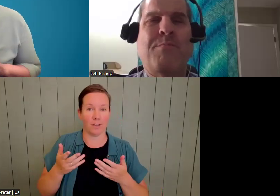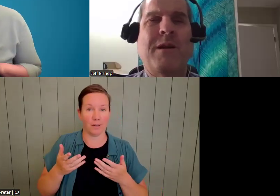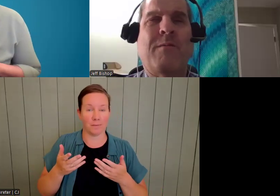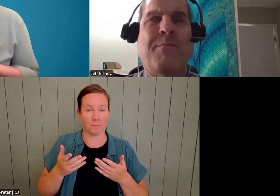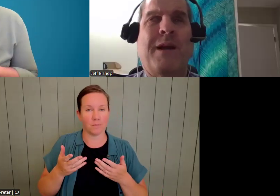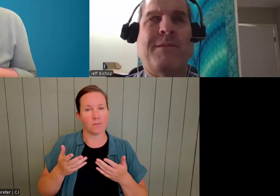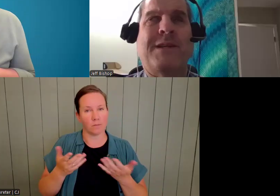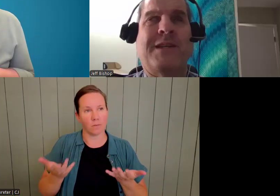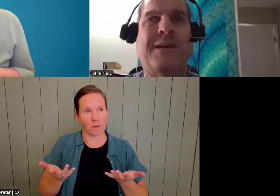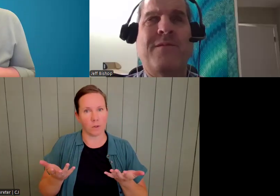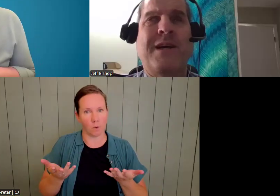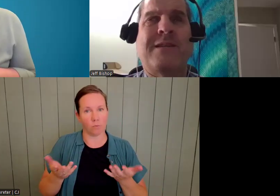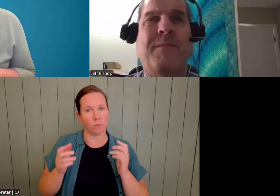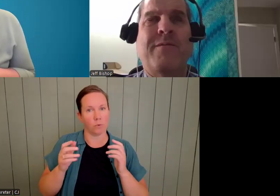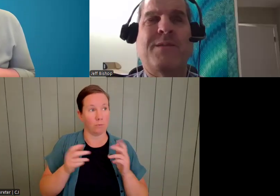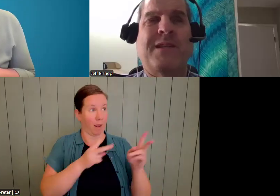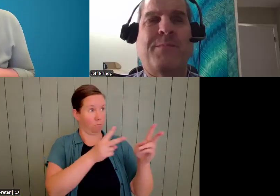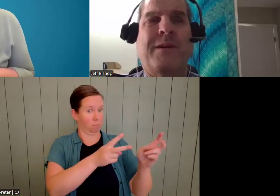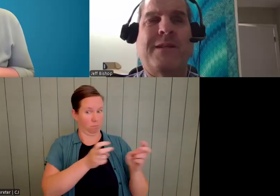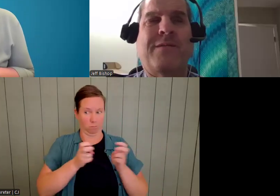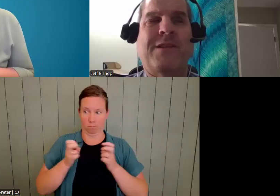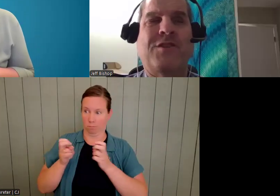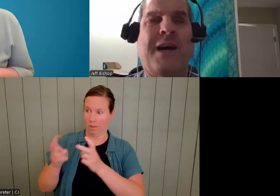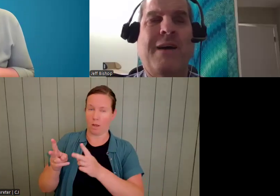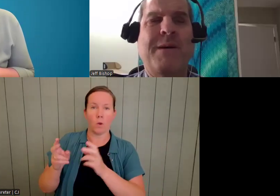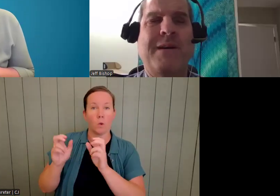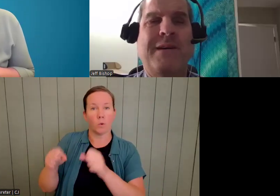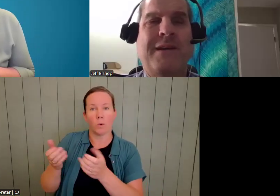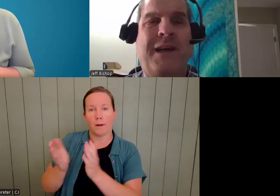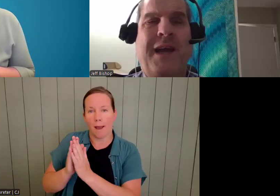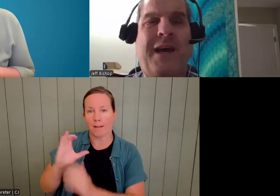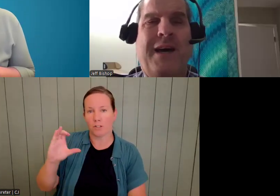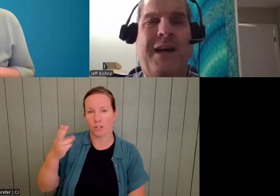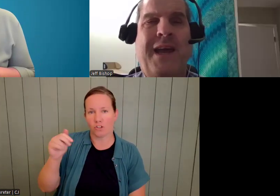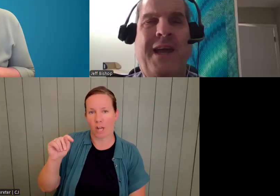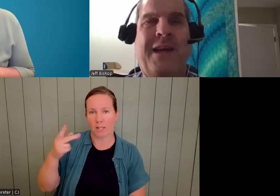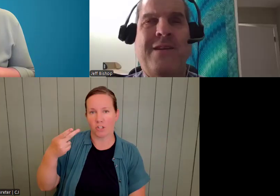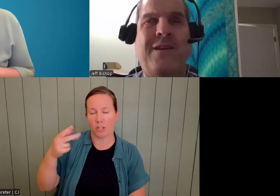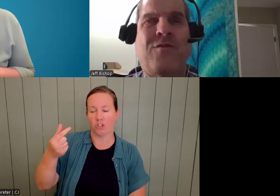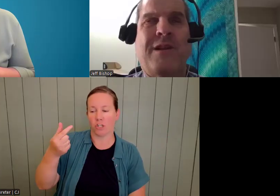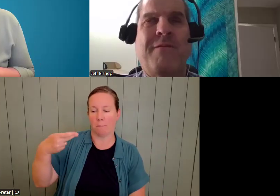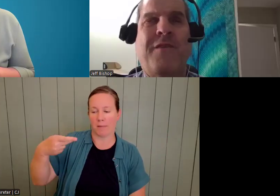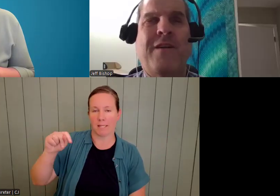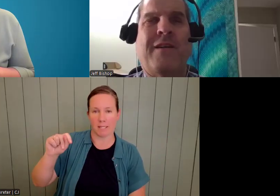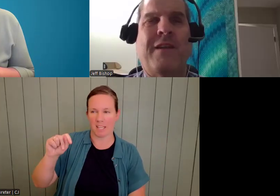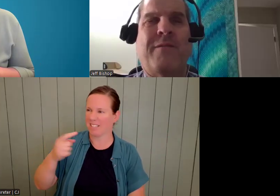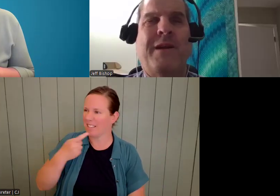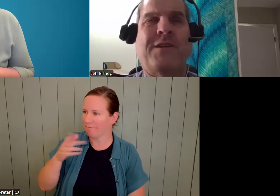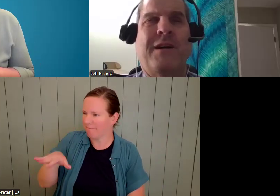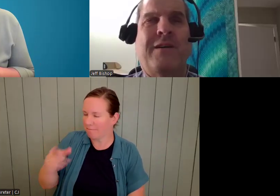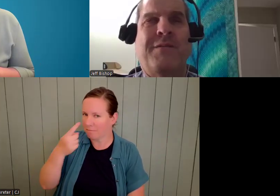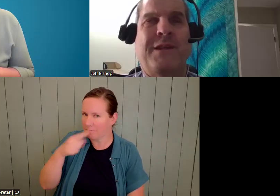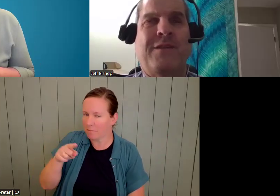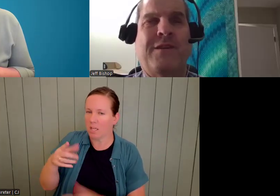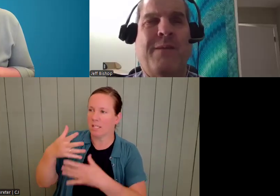you could put a prompt such as summarize the main responsibilities of this job. And you could then feed it all the